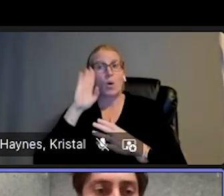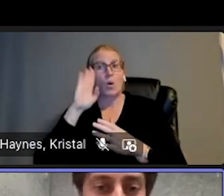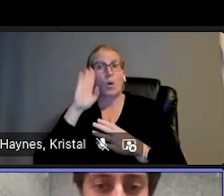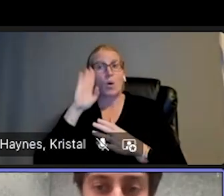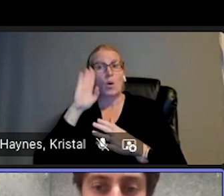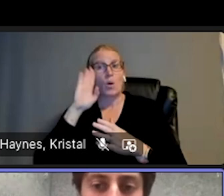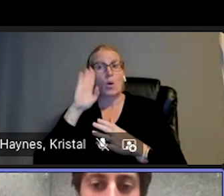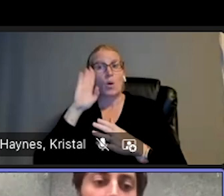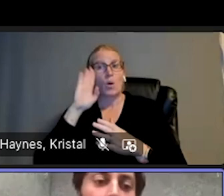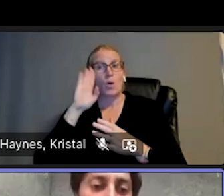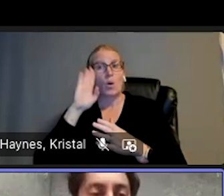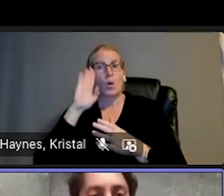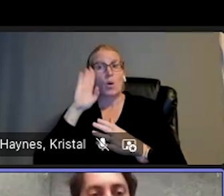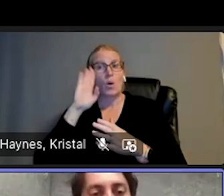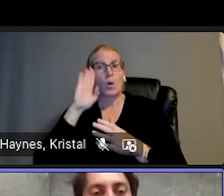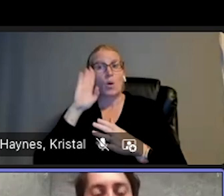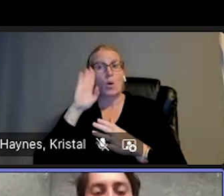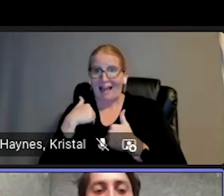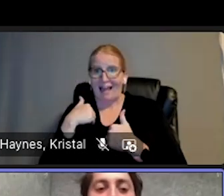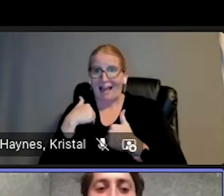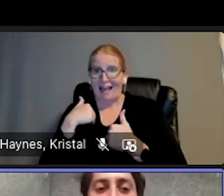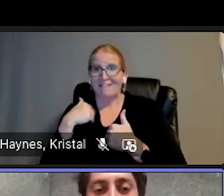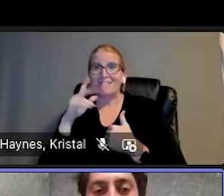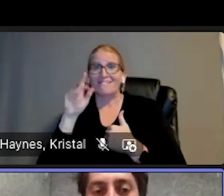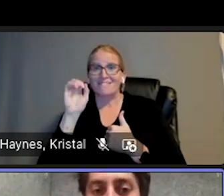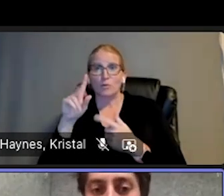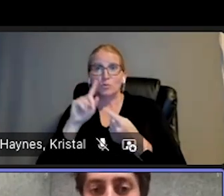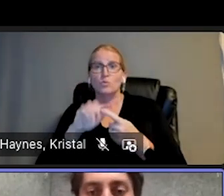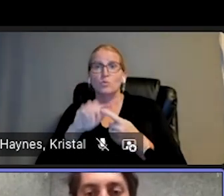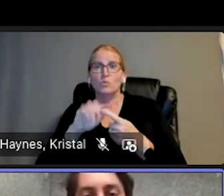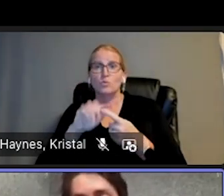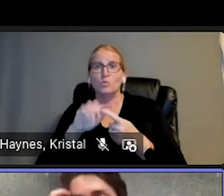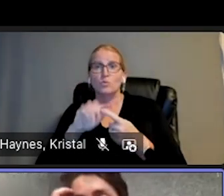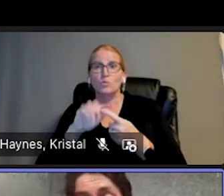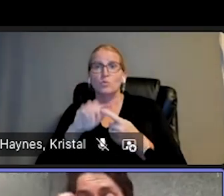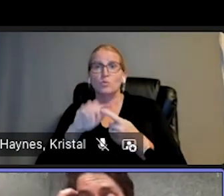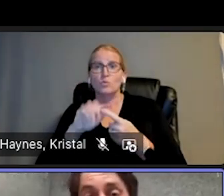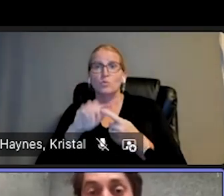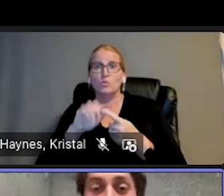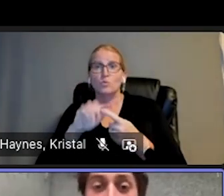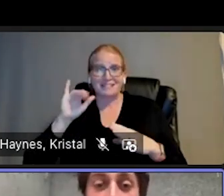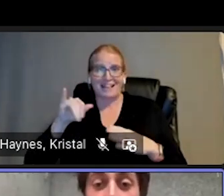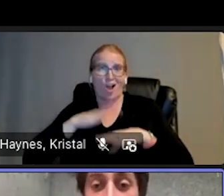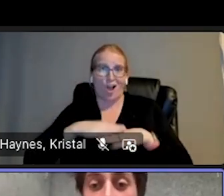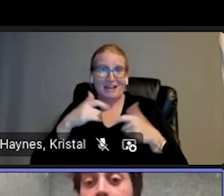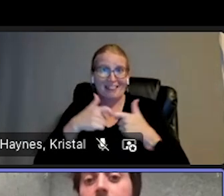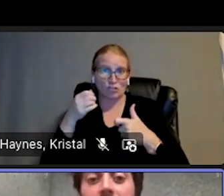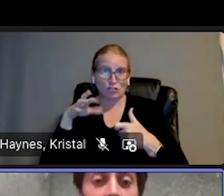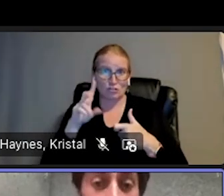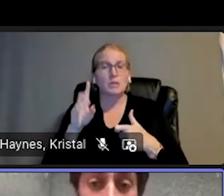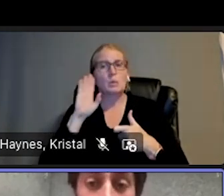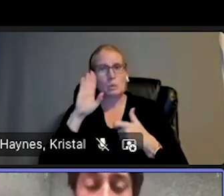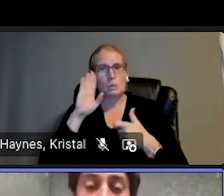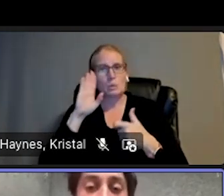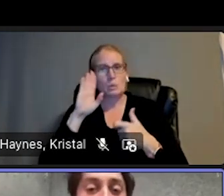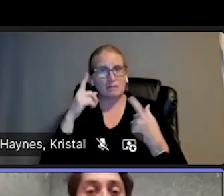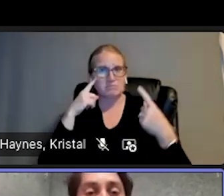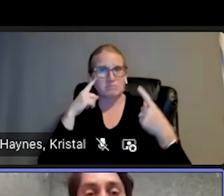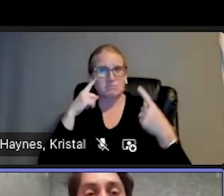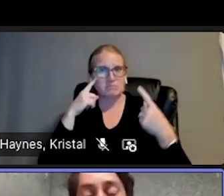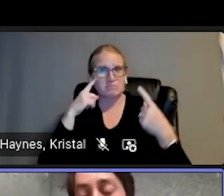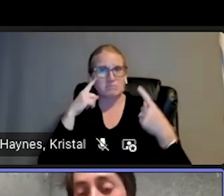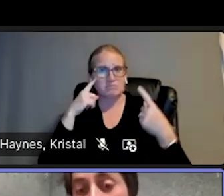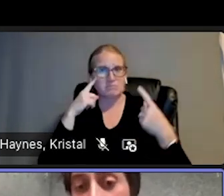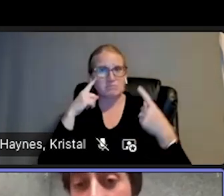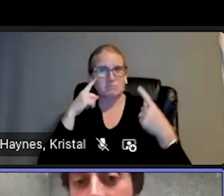2029. We also found that Vermont really does need to grow its broadband construction workforce to meet the deployment demands